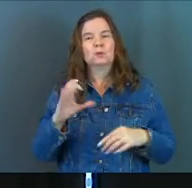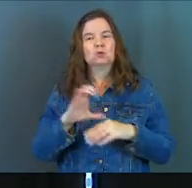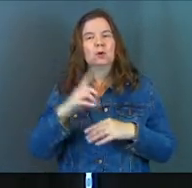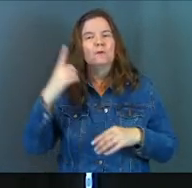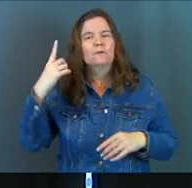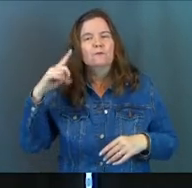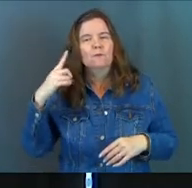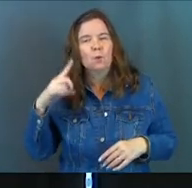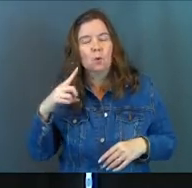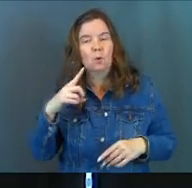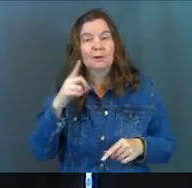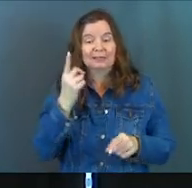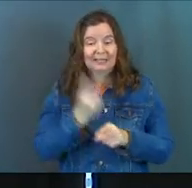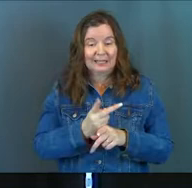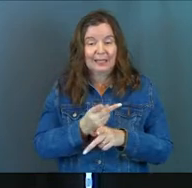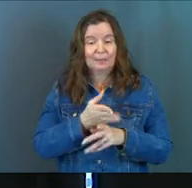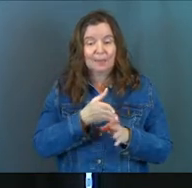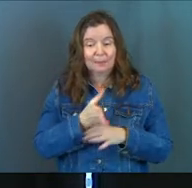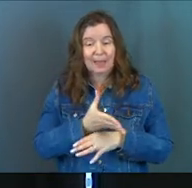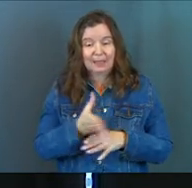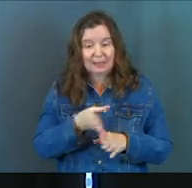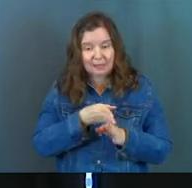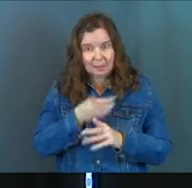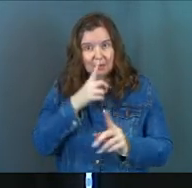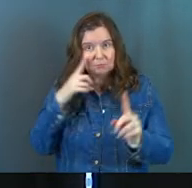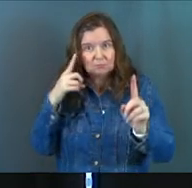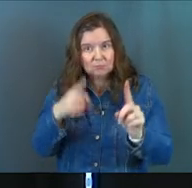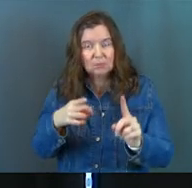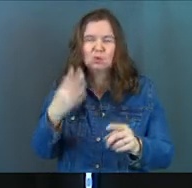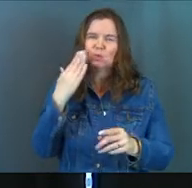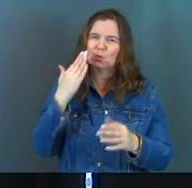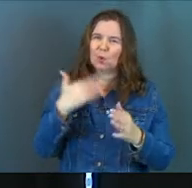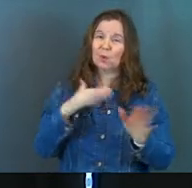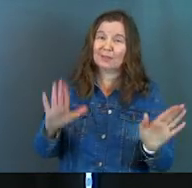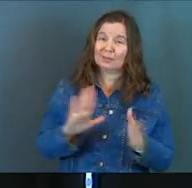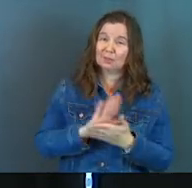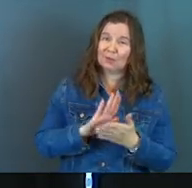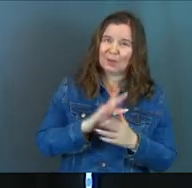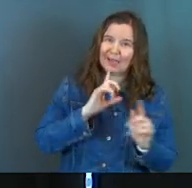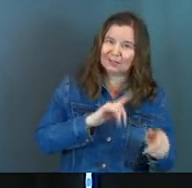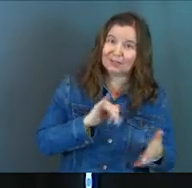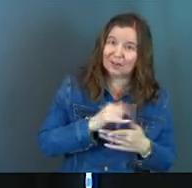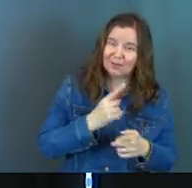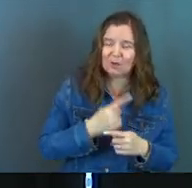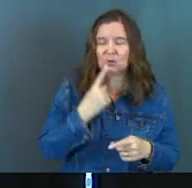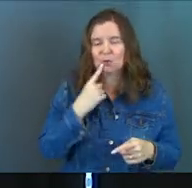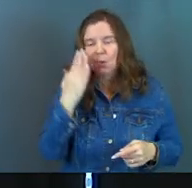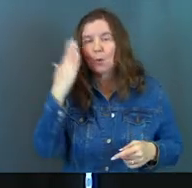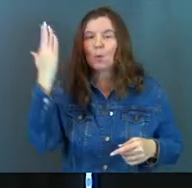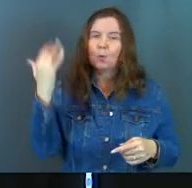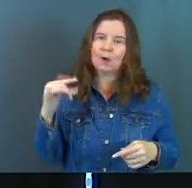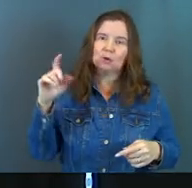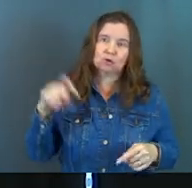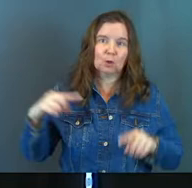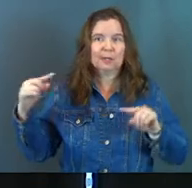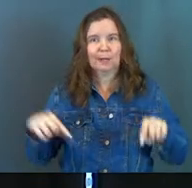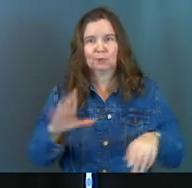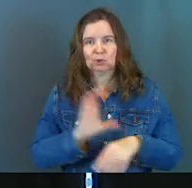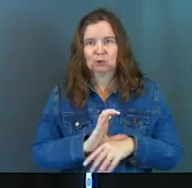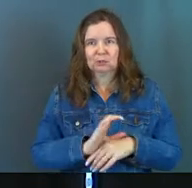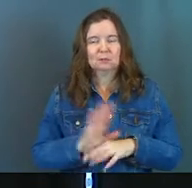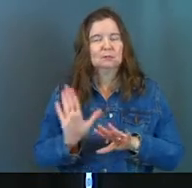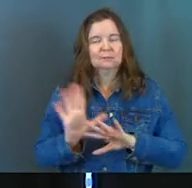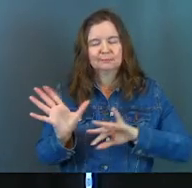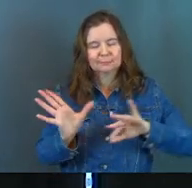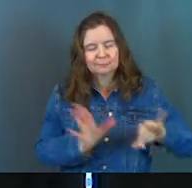church for? Keep the main thing the main thing. And you know what the Sunday school answer is to that, right? Like, you know why you should come to